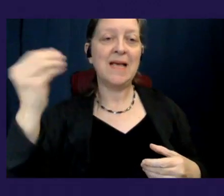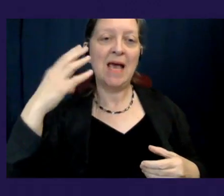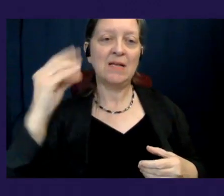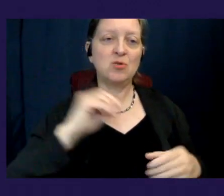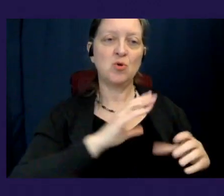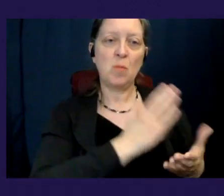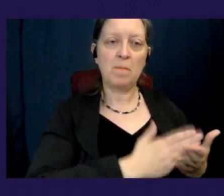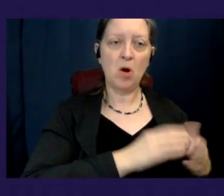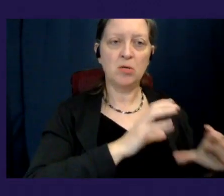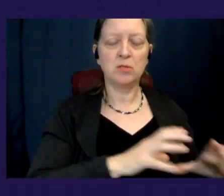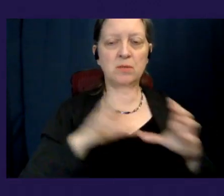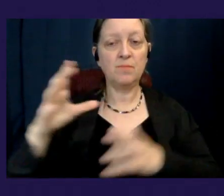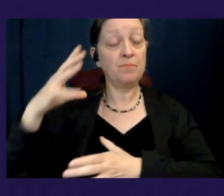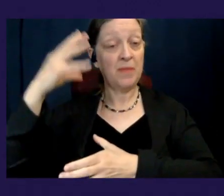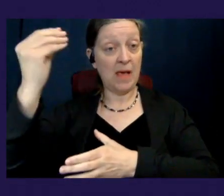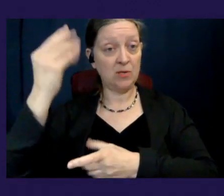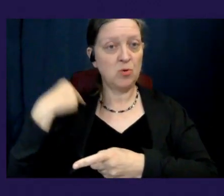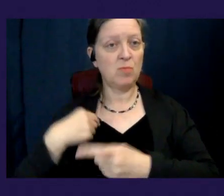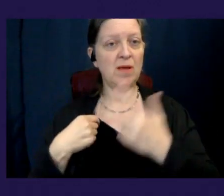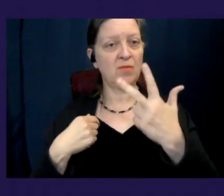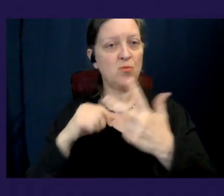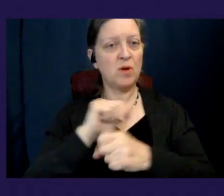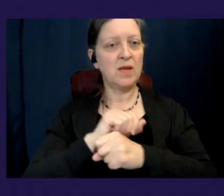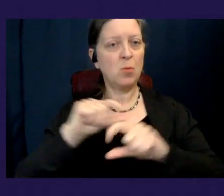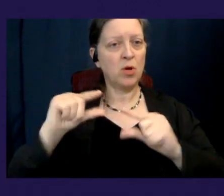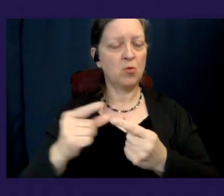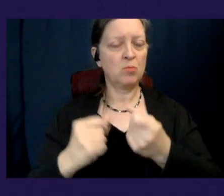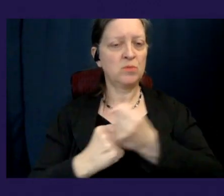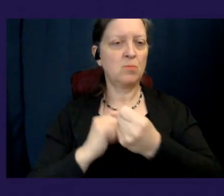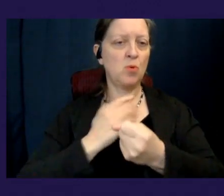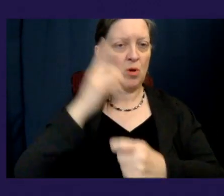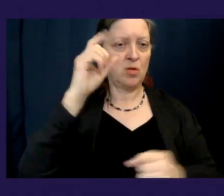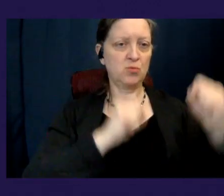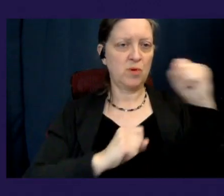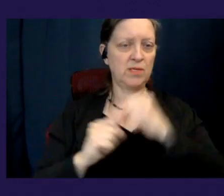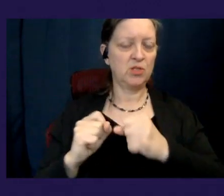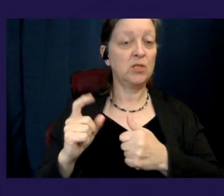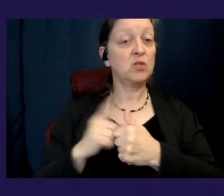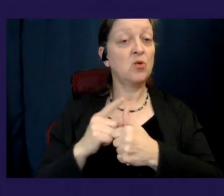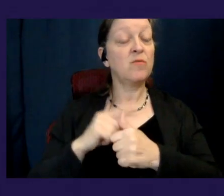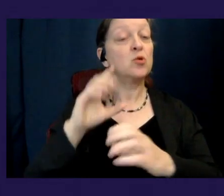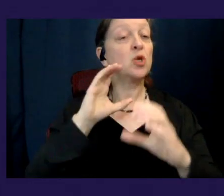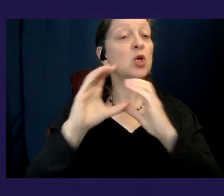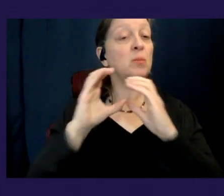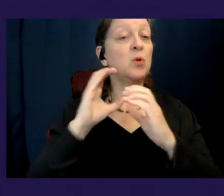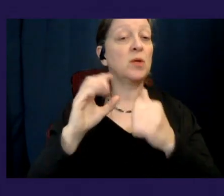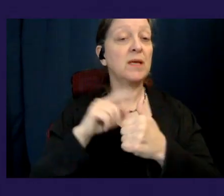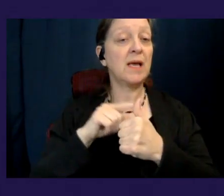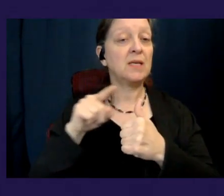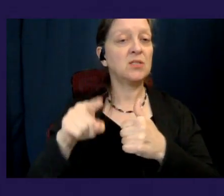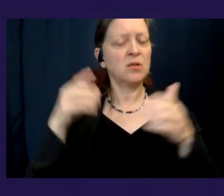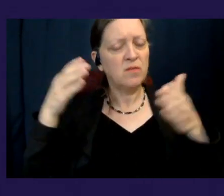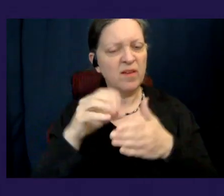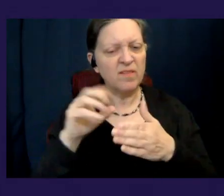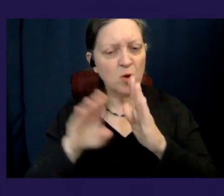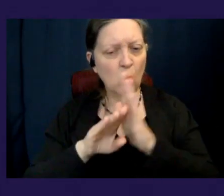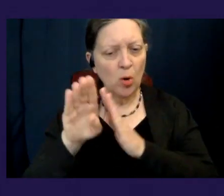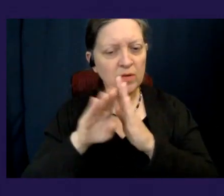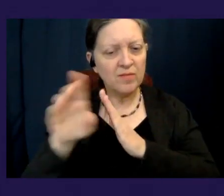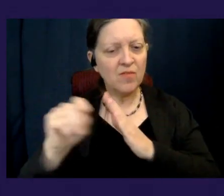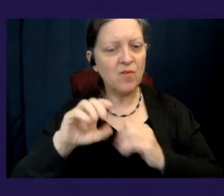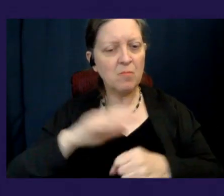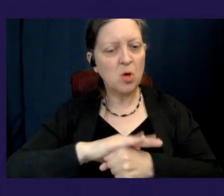that supported our strategies. So the first was a communications group, and they focused on developing COVID-19 prevention messages